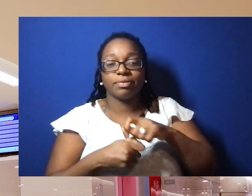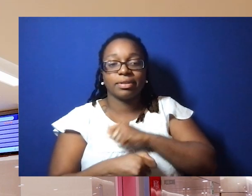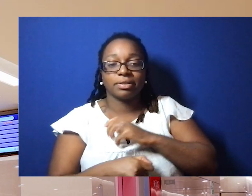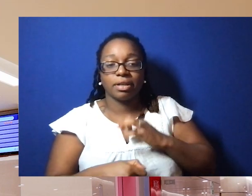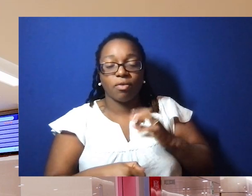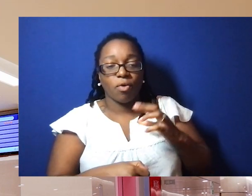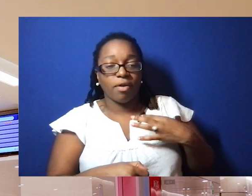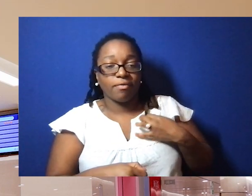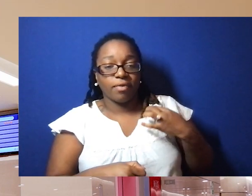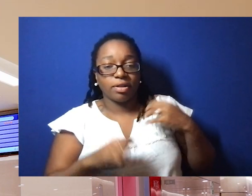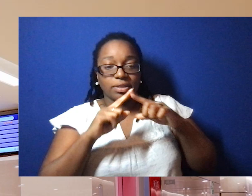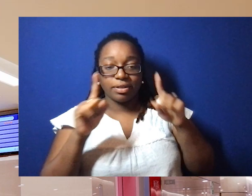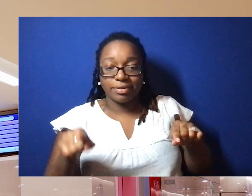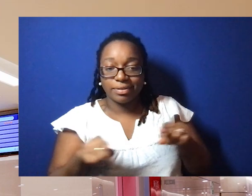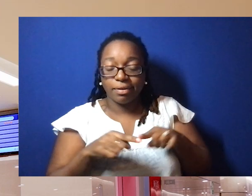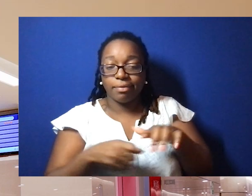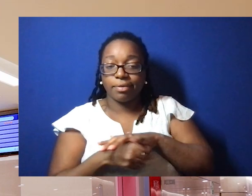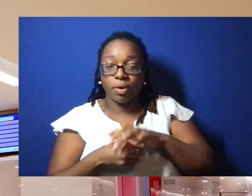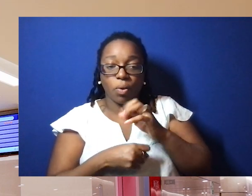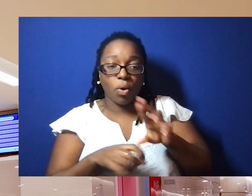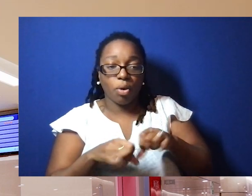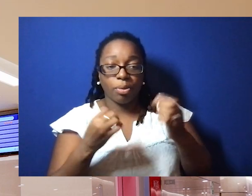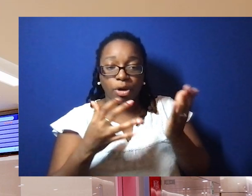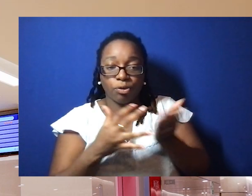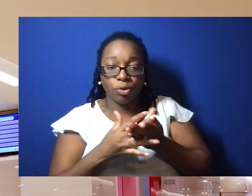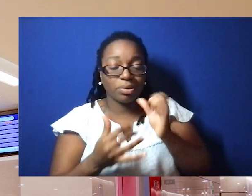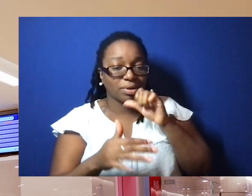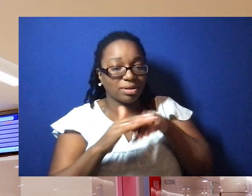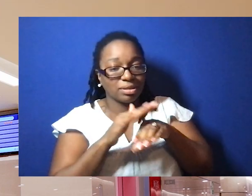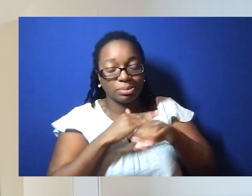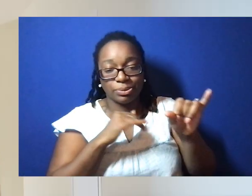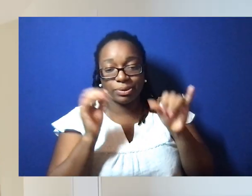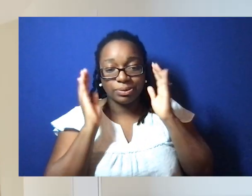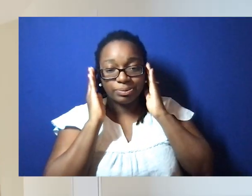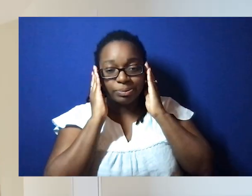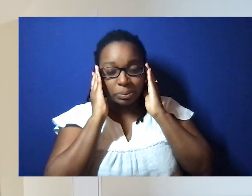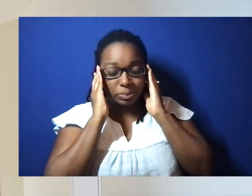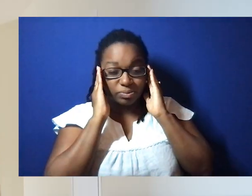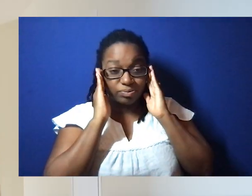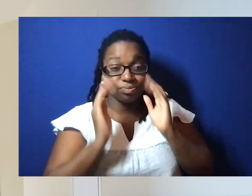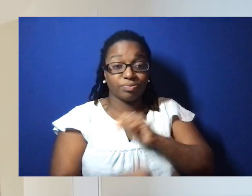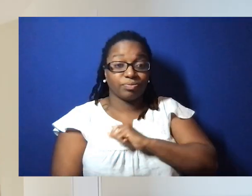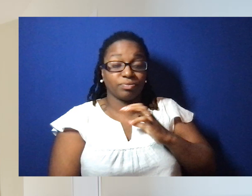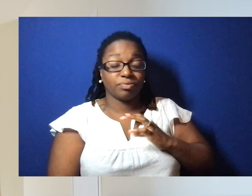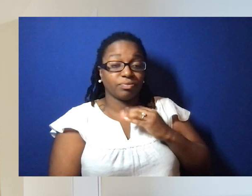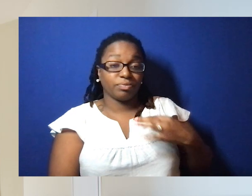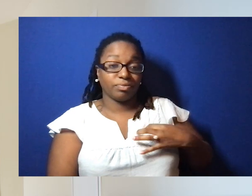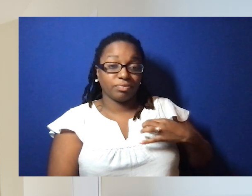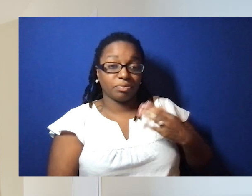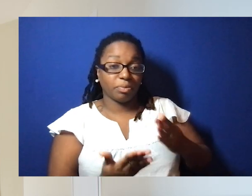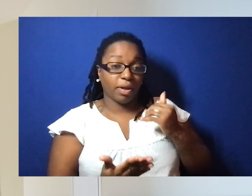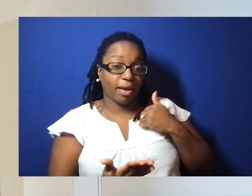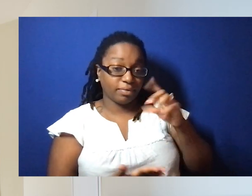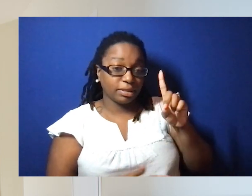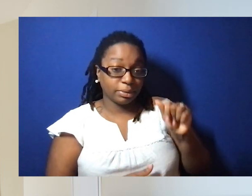or volunteer sign-in locations or break rooms in locations that are inaccessible either. Staff and volunteers